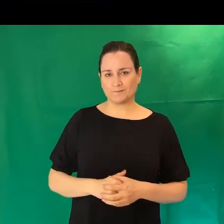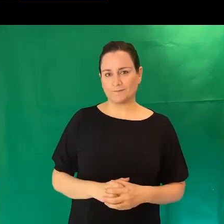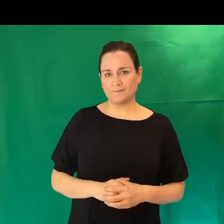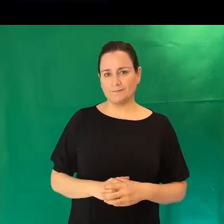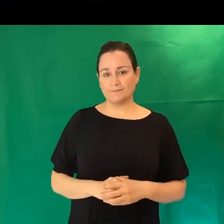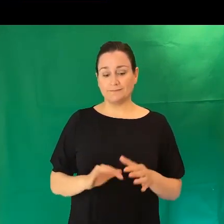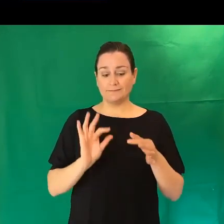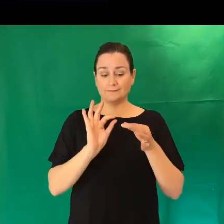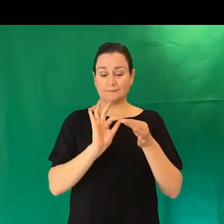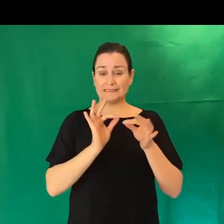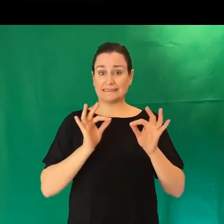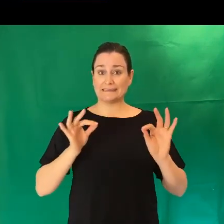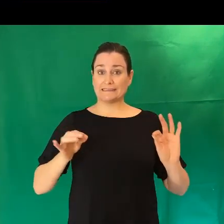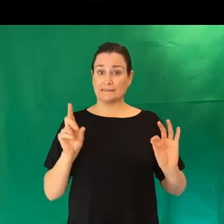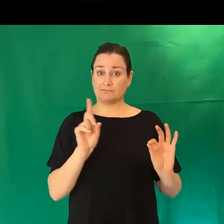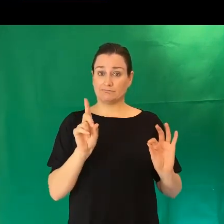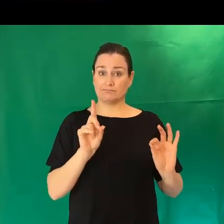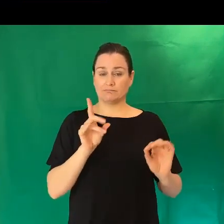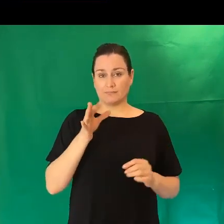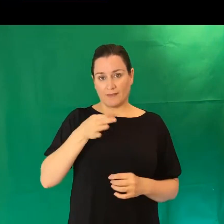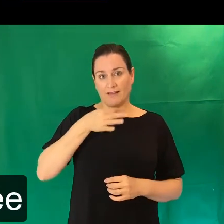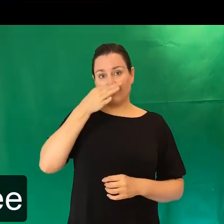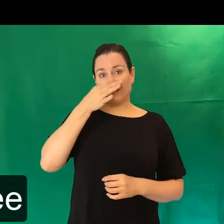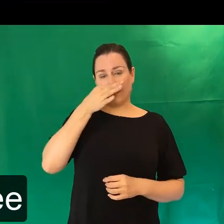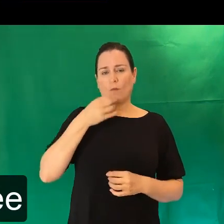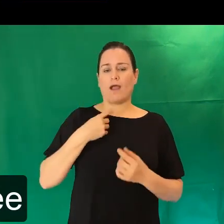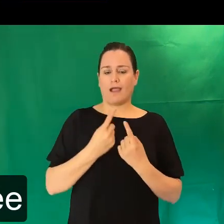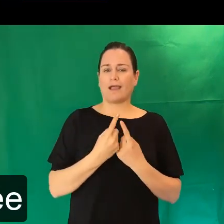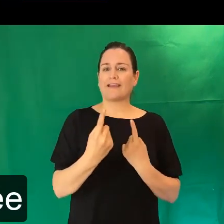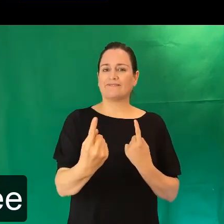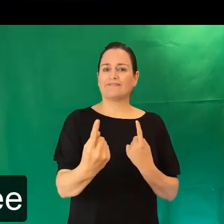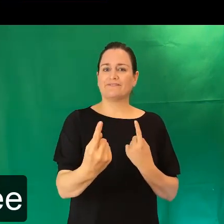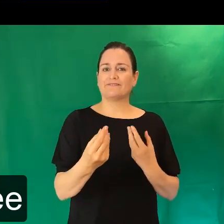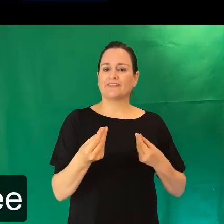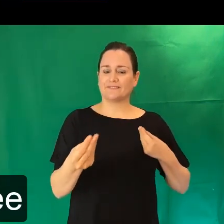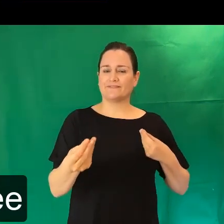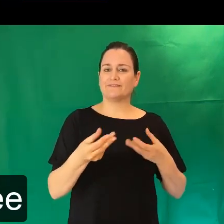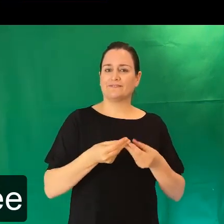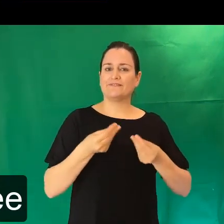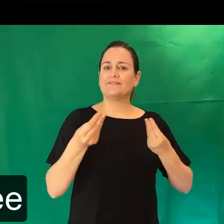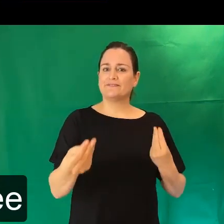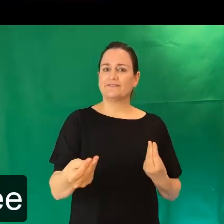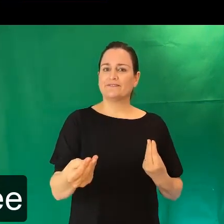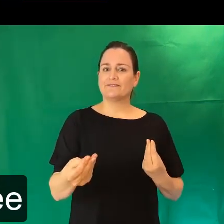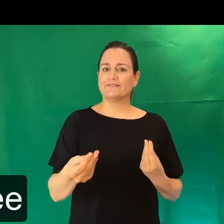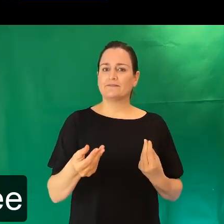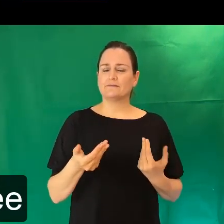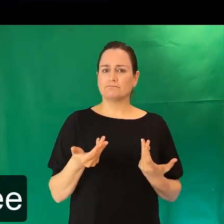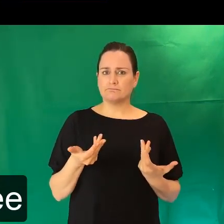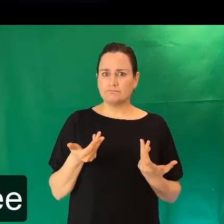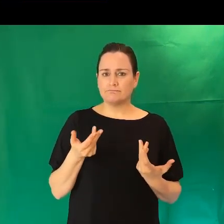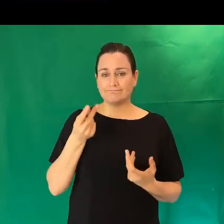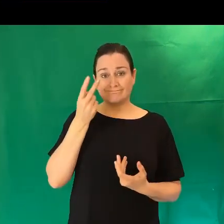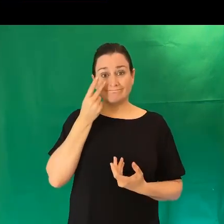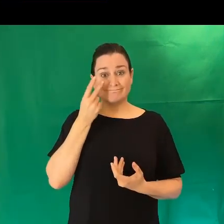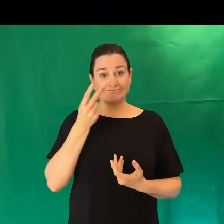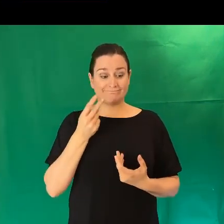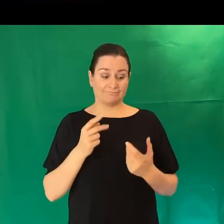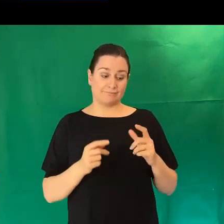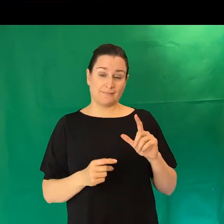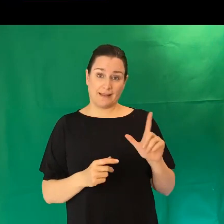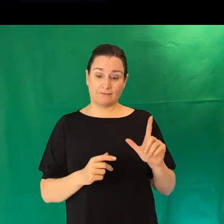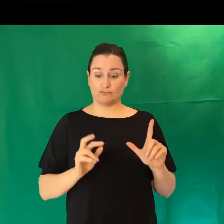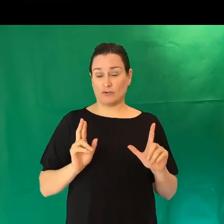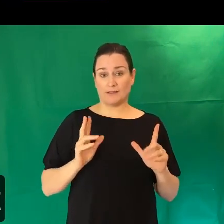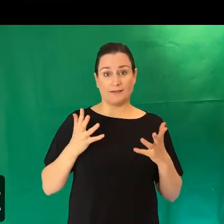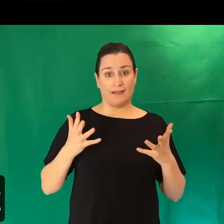Here we're going to see the sentence, "We give flowers to each other." And you will see that both the